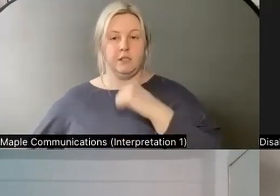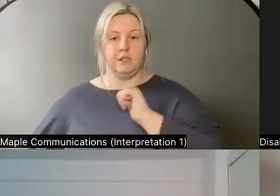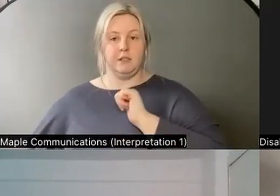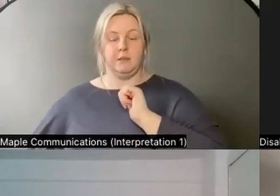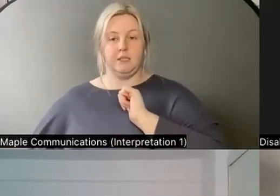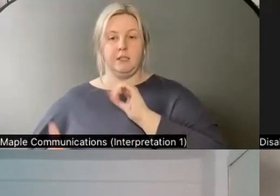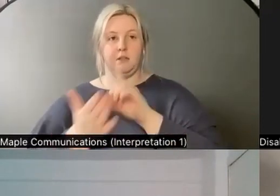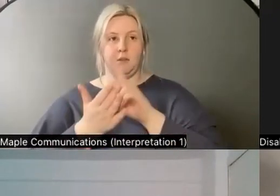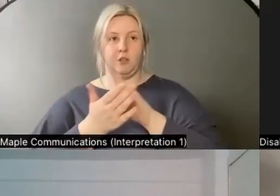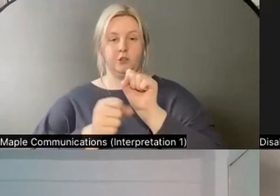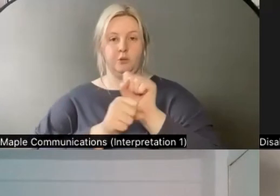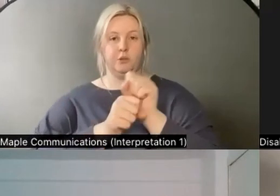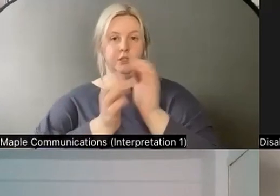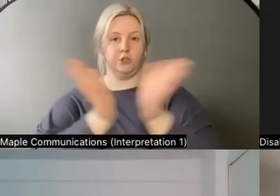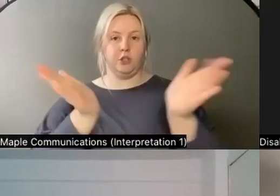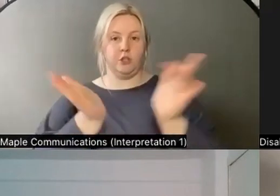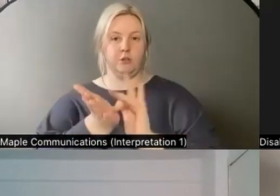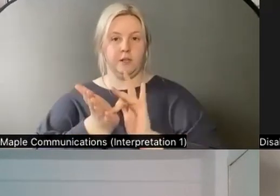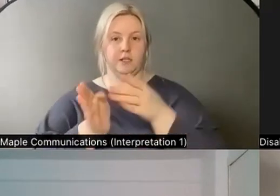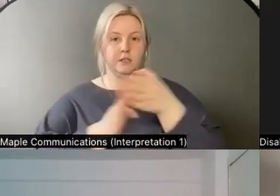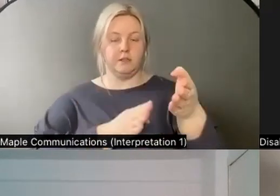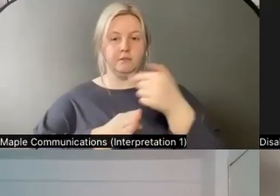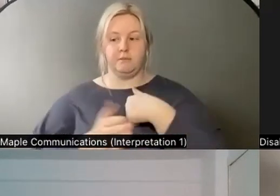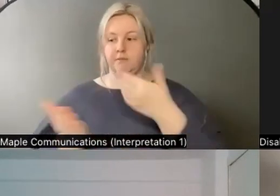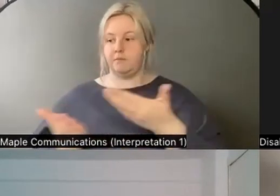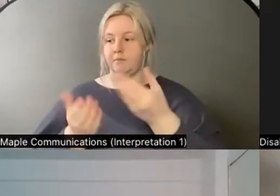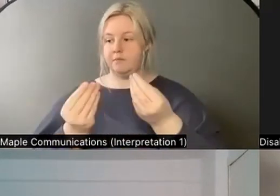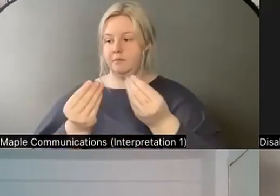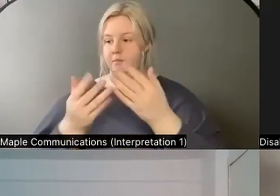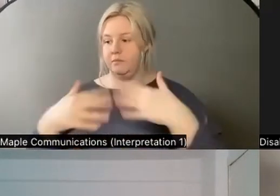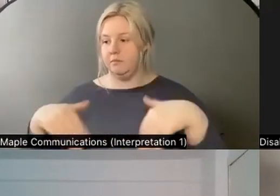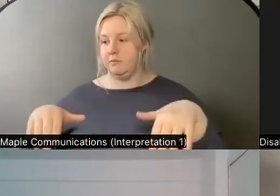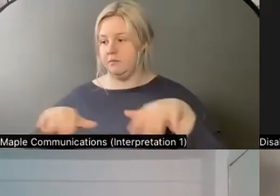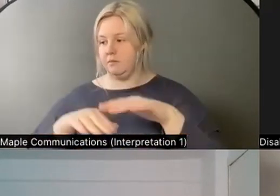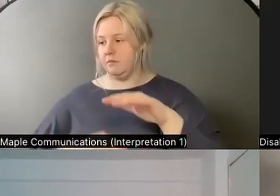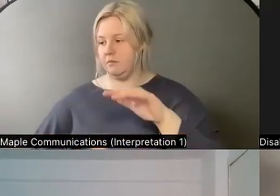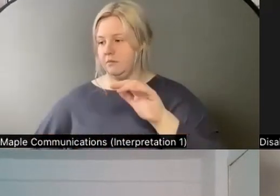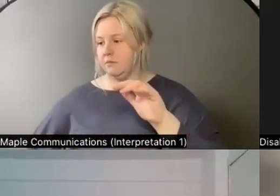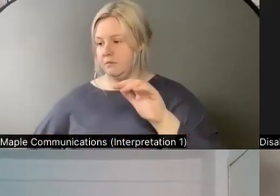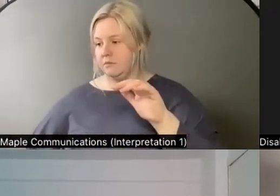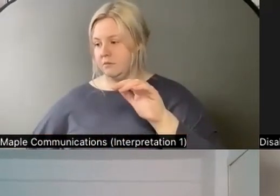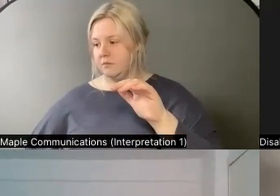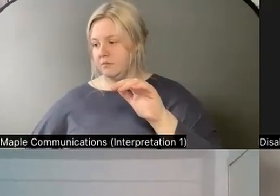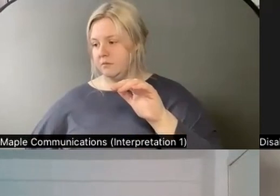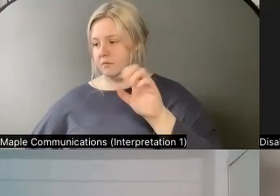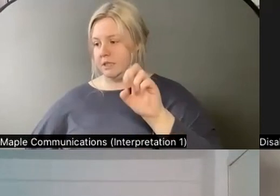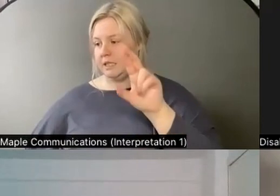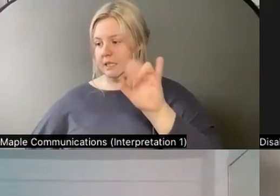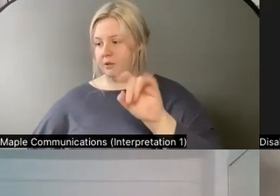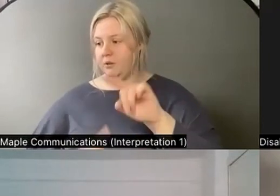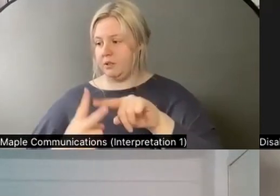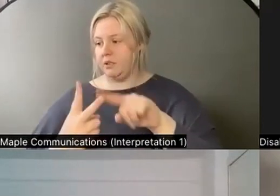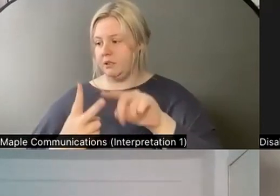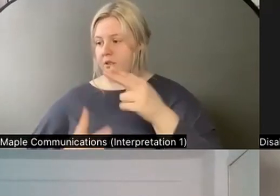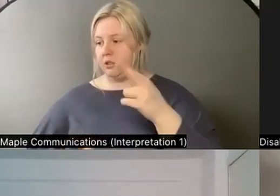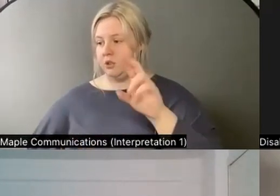medicine on the territory of the Erie, Neutral, Huron-Wendat, and Mississauga Nations and the Haudenosaunee